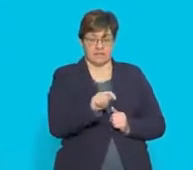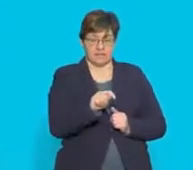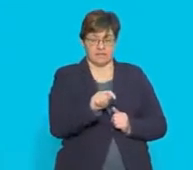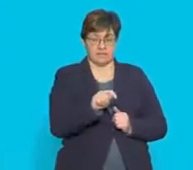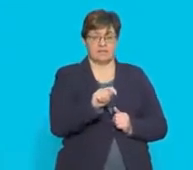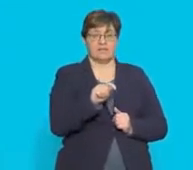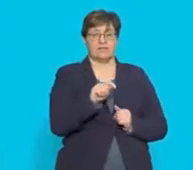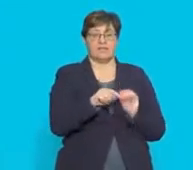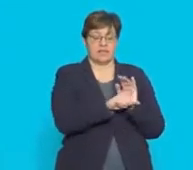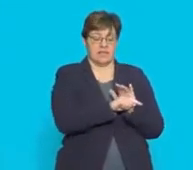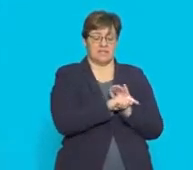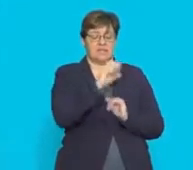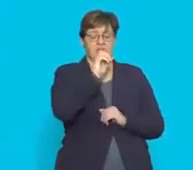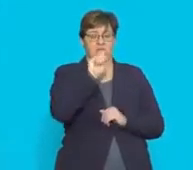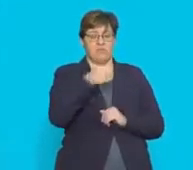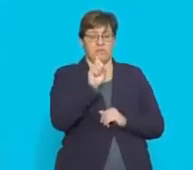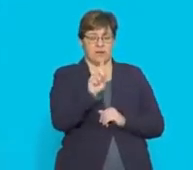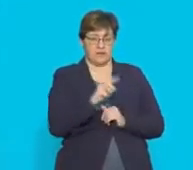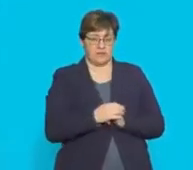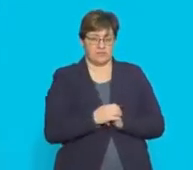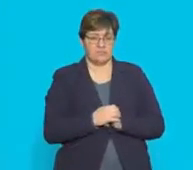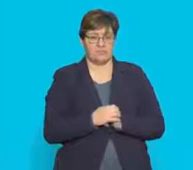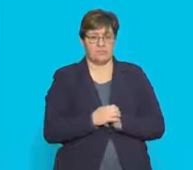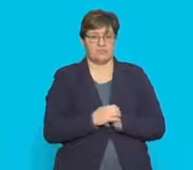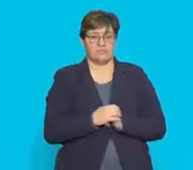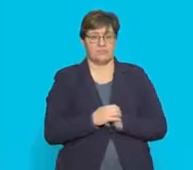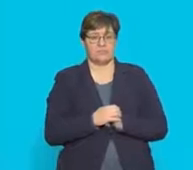divided by negative